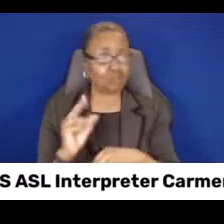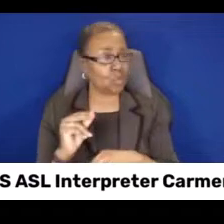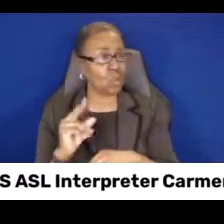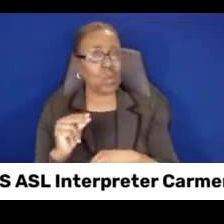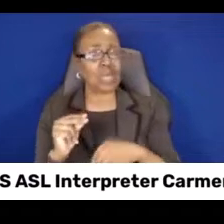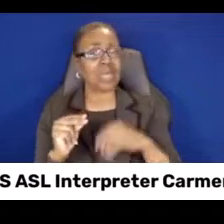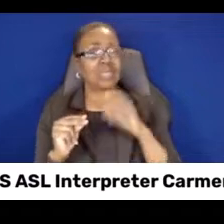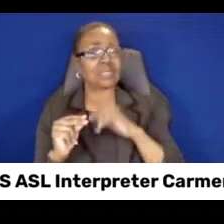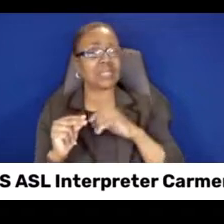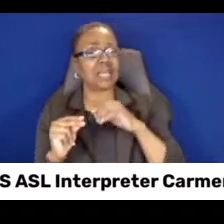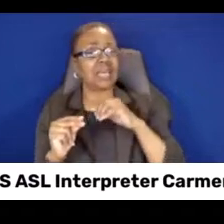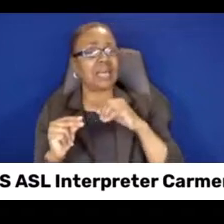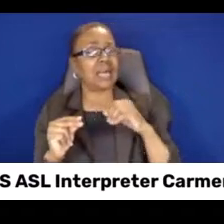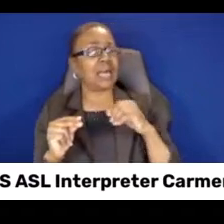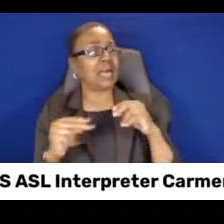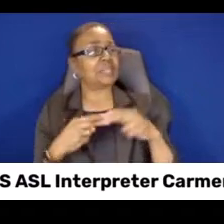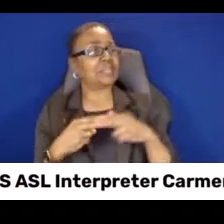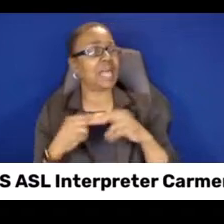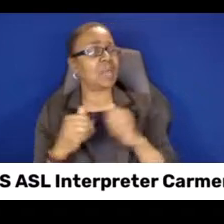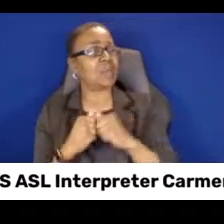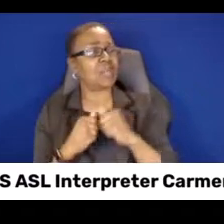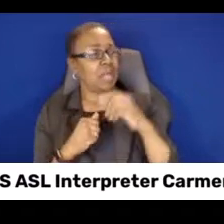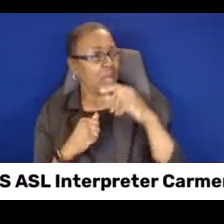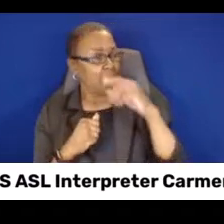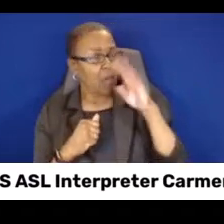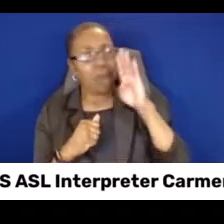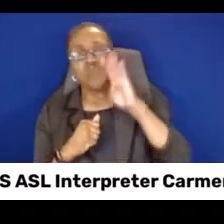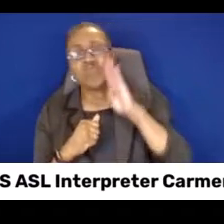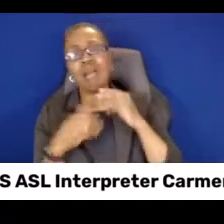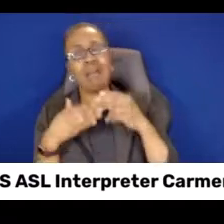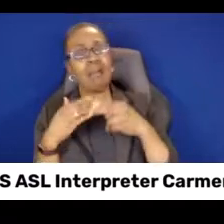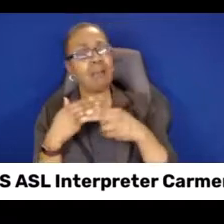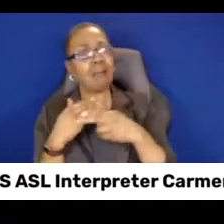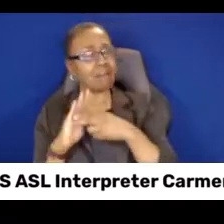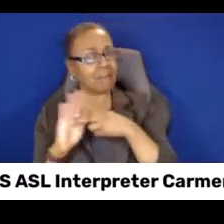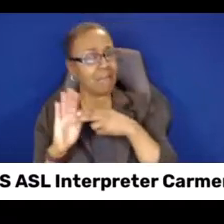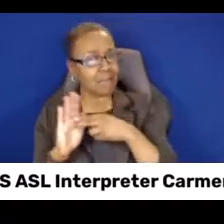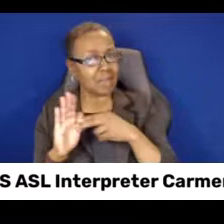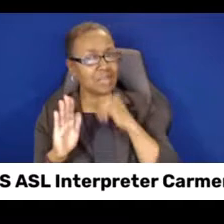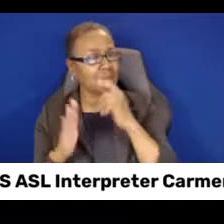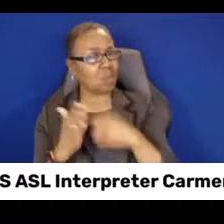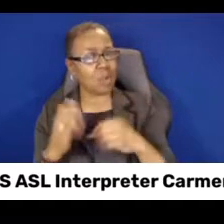slide deck with like a brown label. Oh It doesn't look like no, what we made.